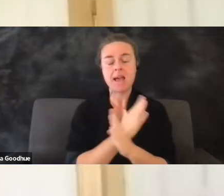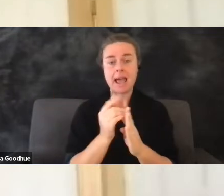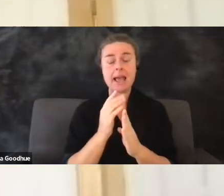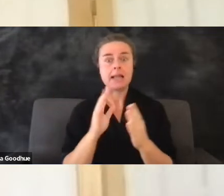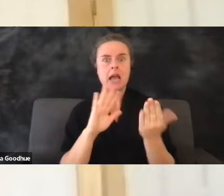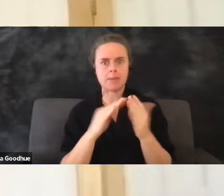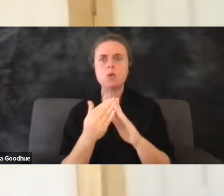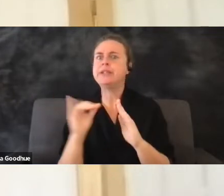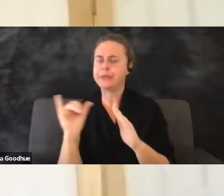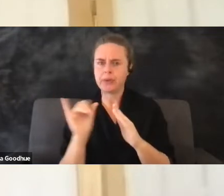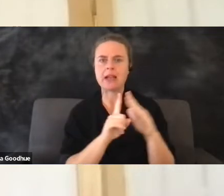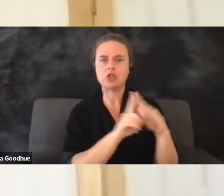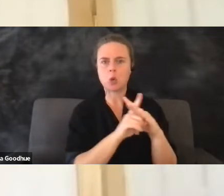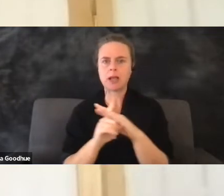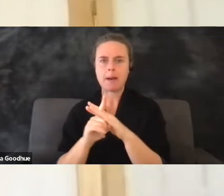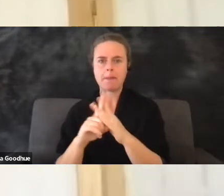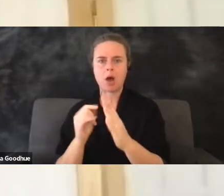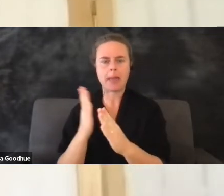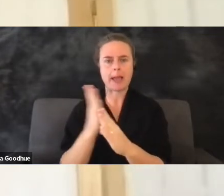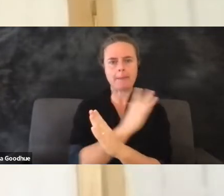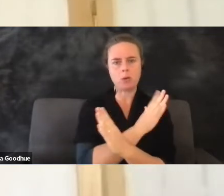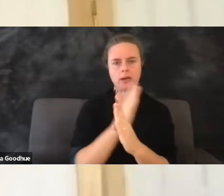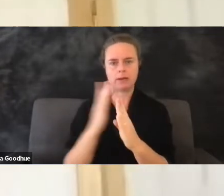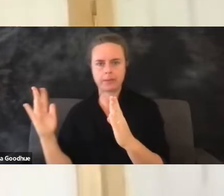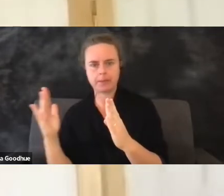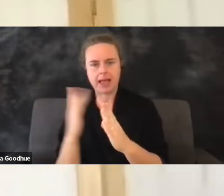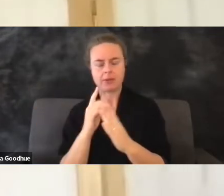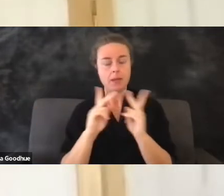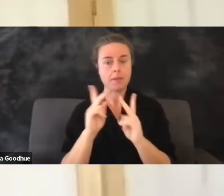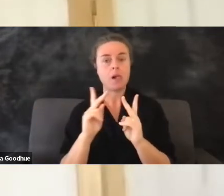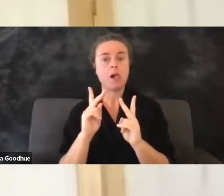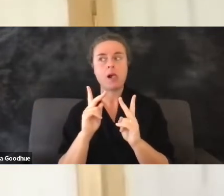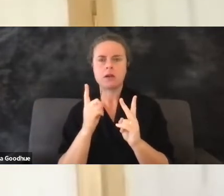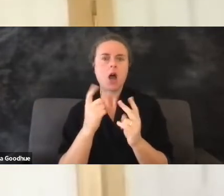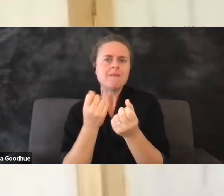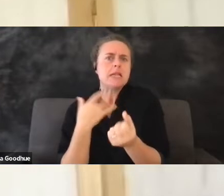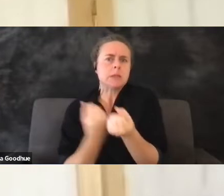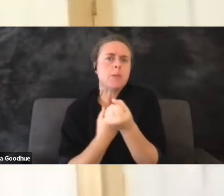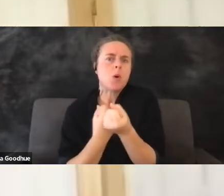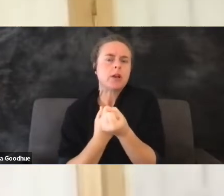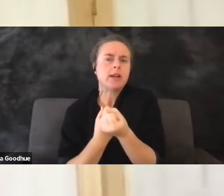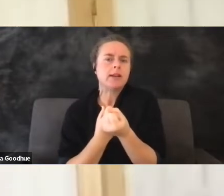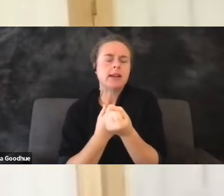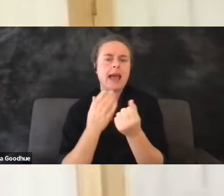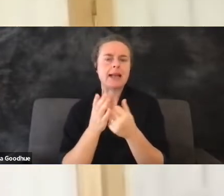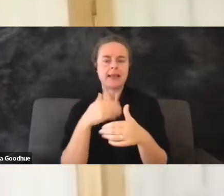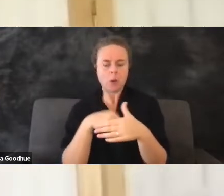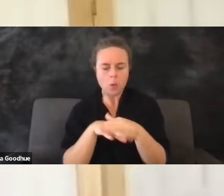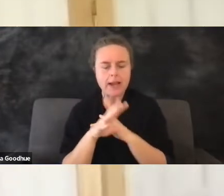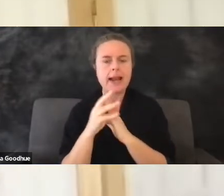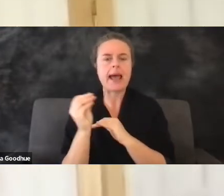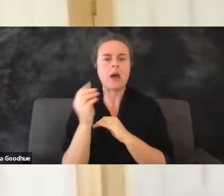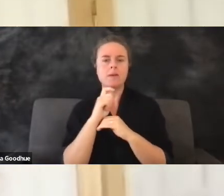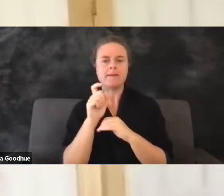all along that continuum so that people are supported as they go in and out of needing services at whatever level over the course of a